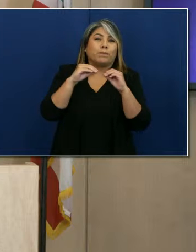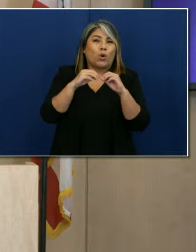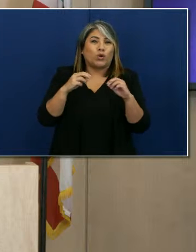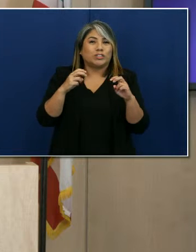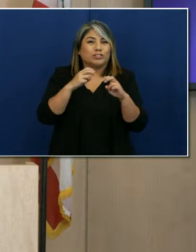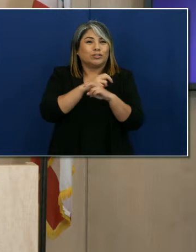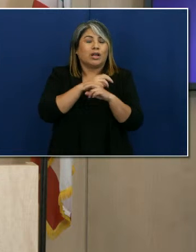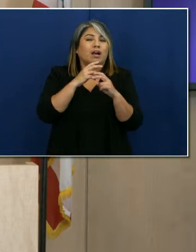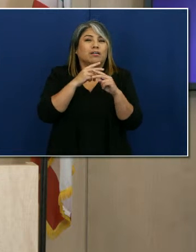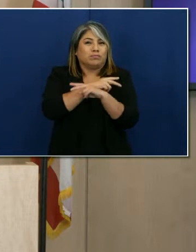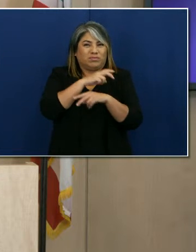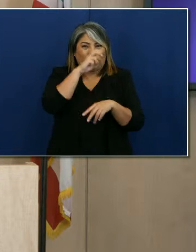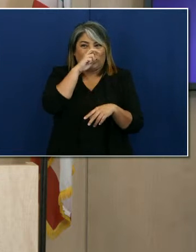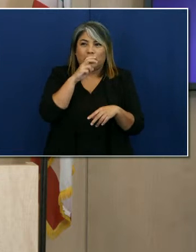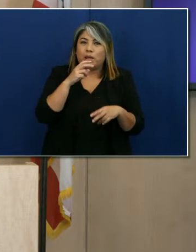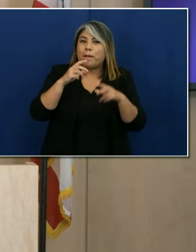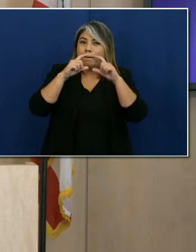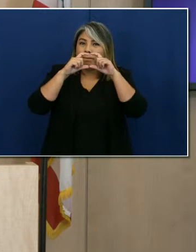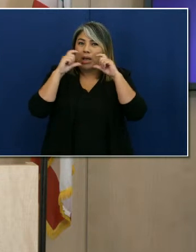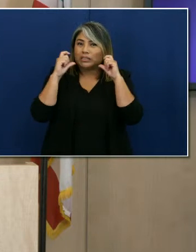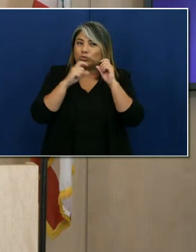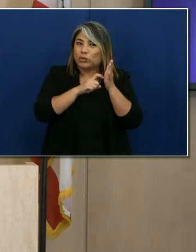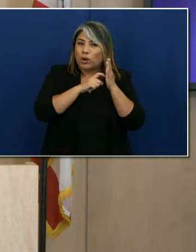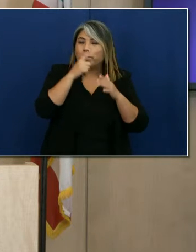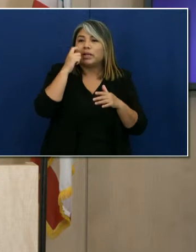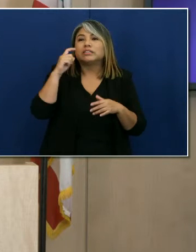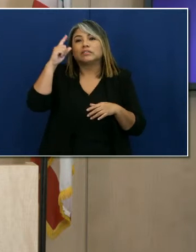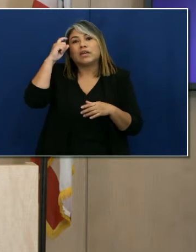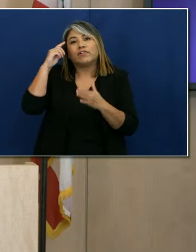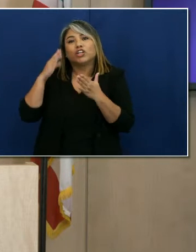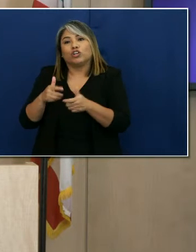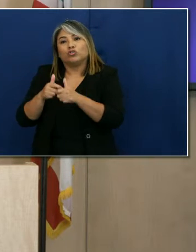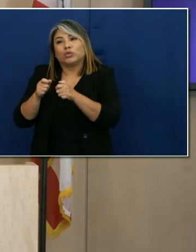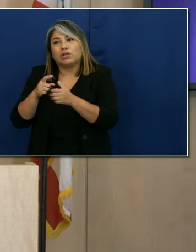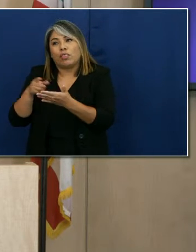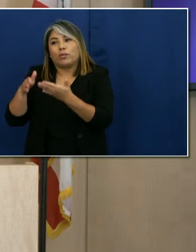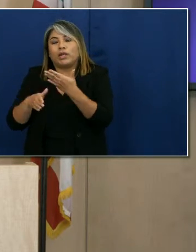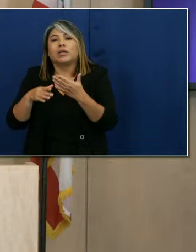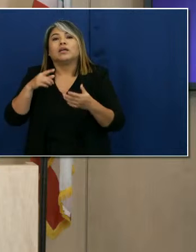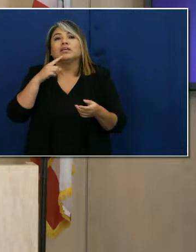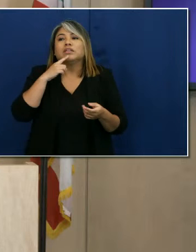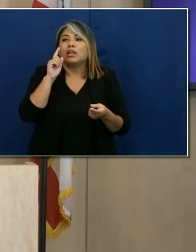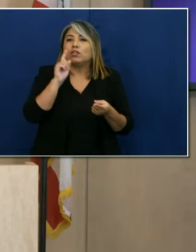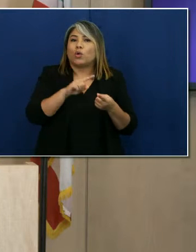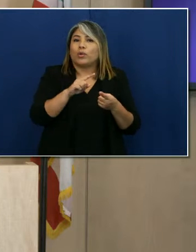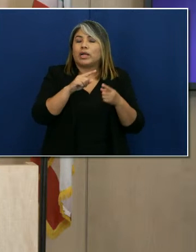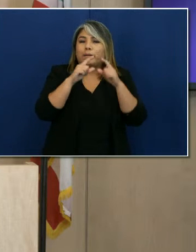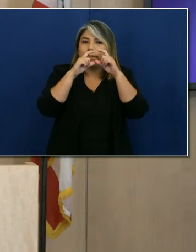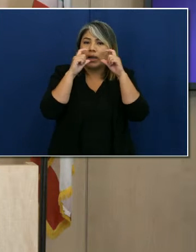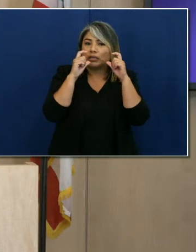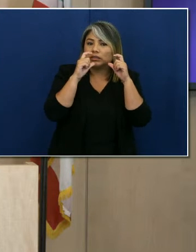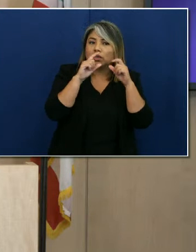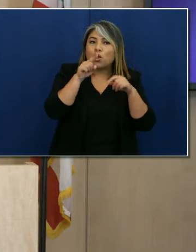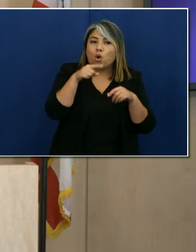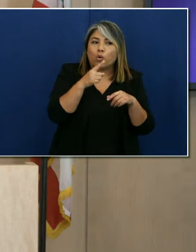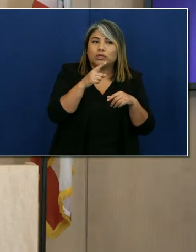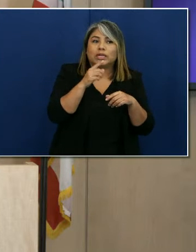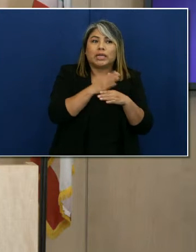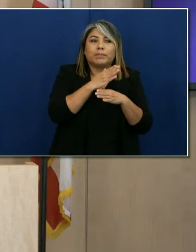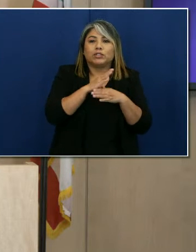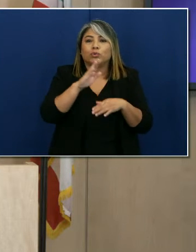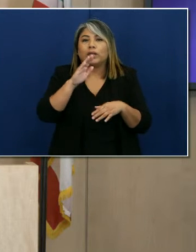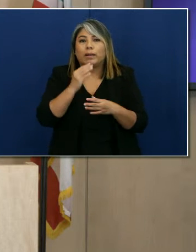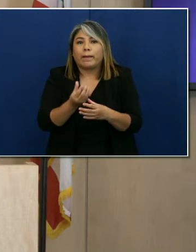mask requirements based on the governor's tweet over the weekend about lowering mask only in between bites